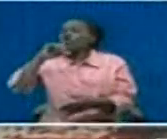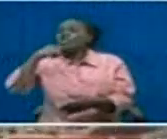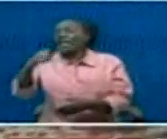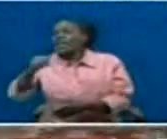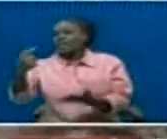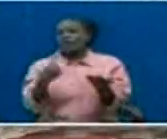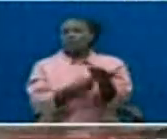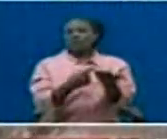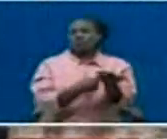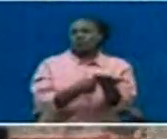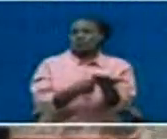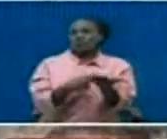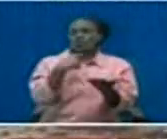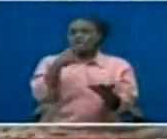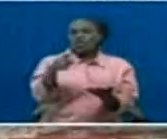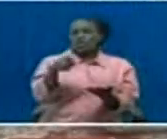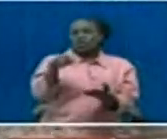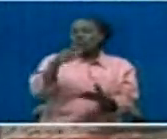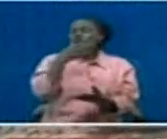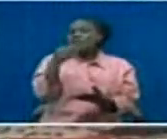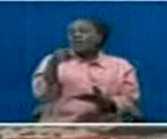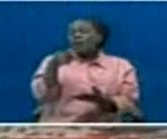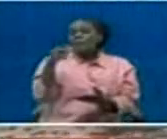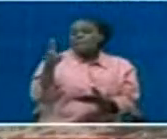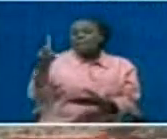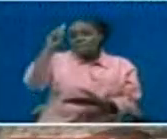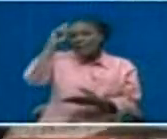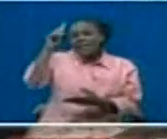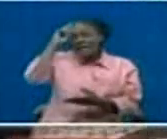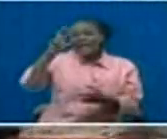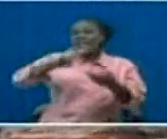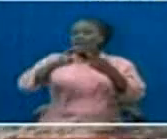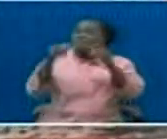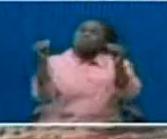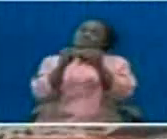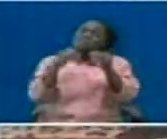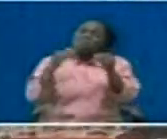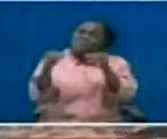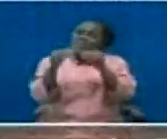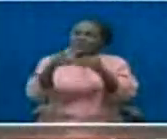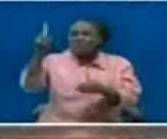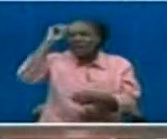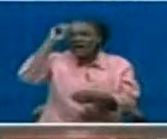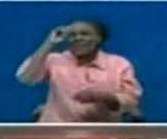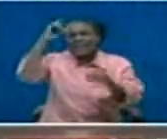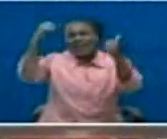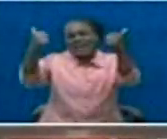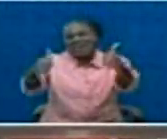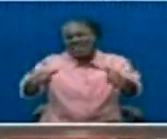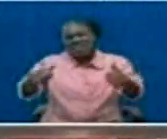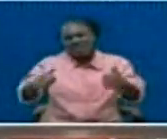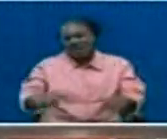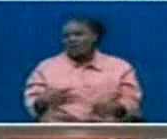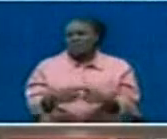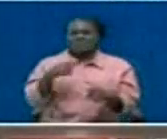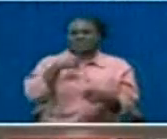Yeah. Then you see him telling, you see that's Mandela's relative. Even Mandela, I've never even met him. I'm glad you know, you've met Mandela yourself. I